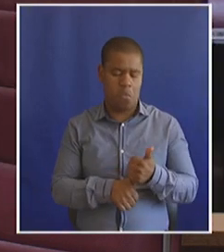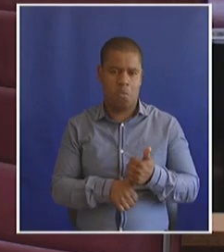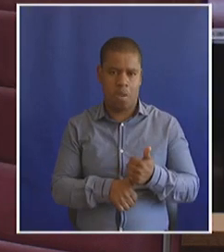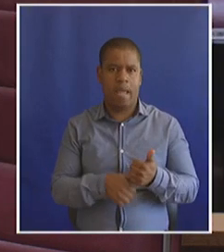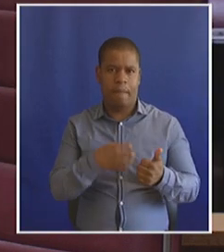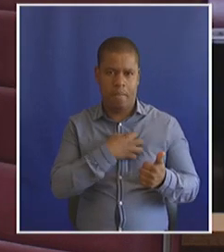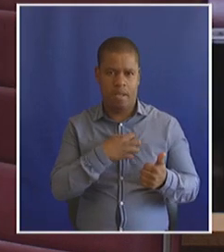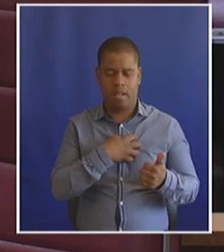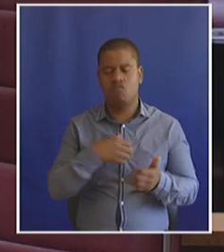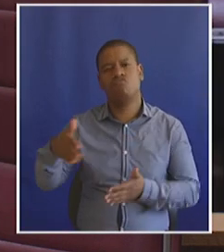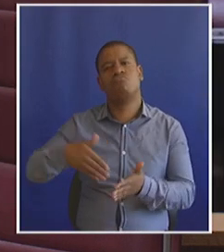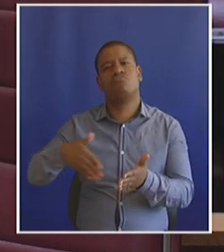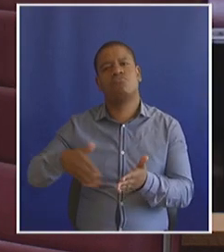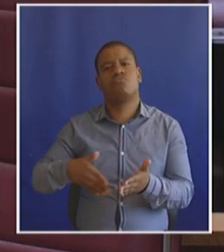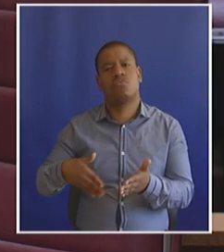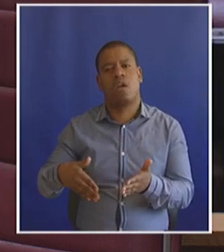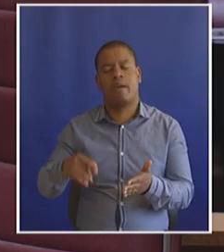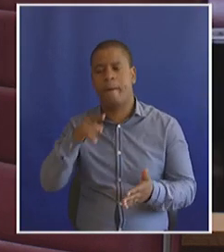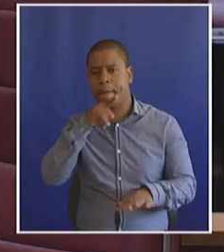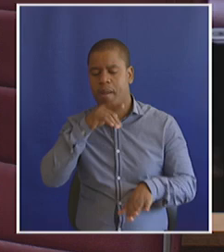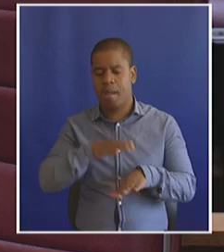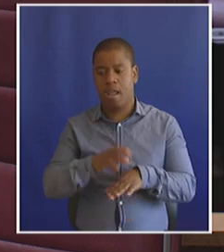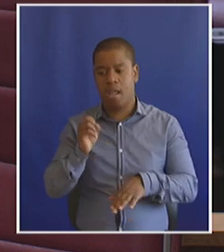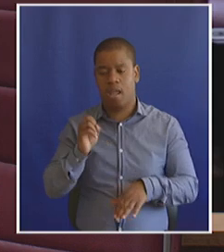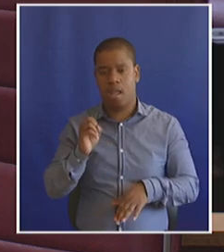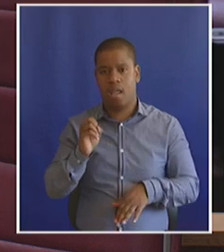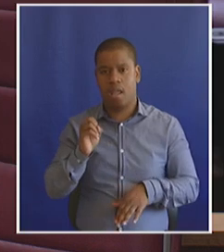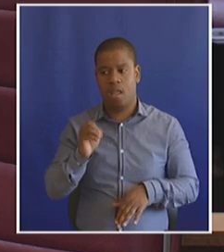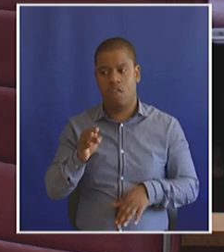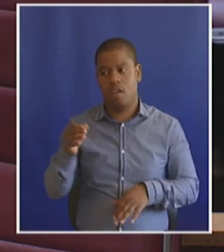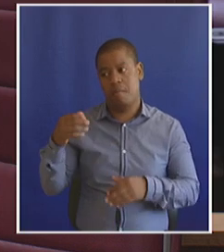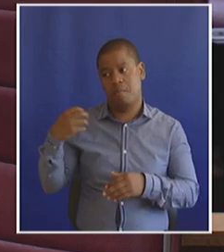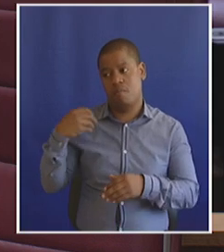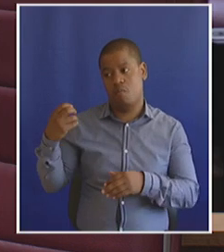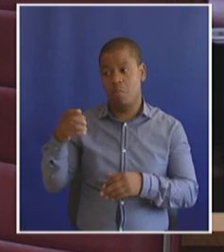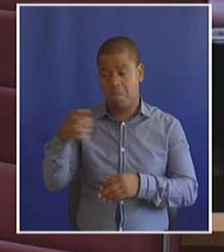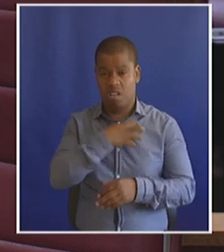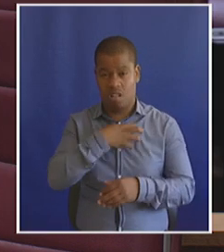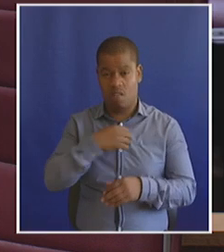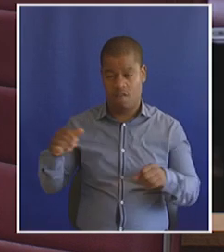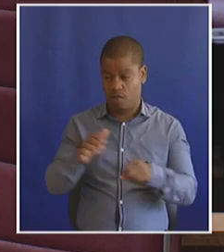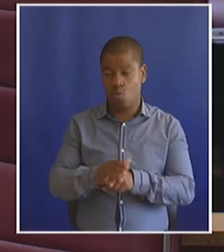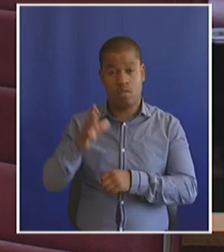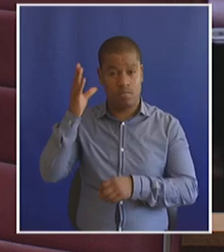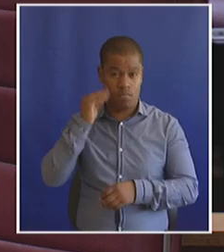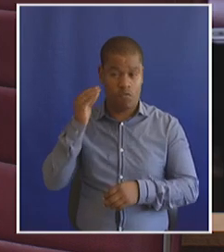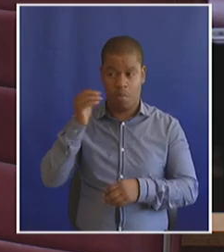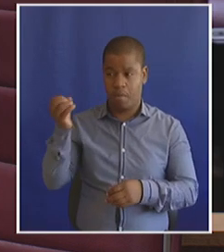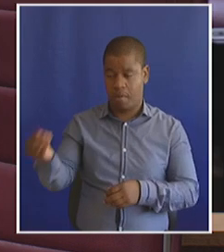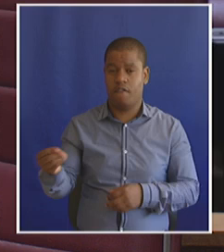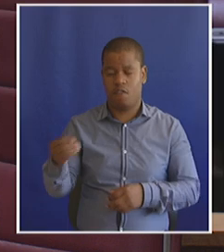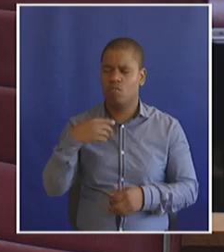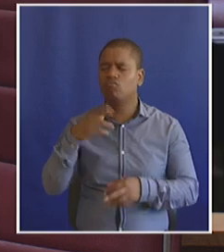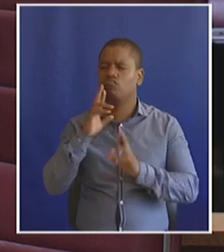here if his minister doesn't have confidence in him that he's equal to the task. I'm